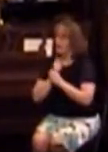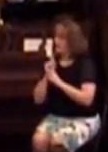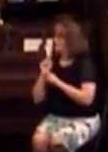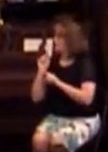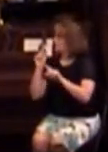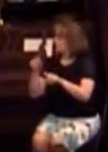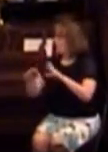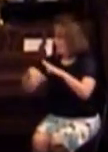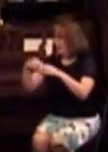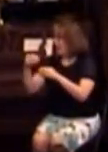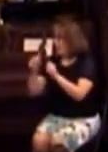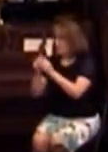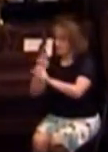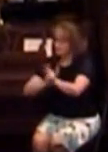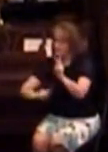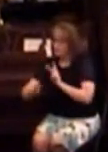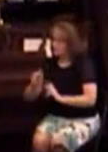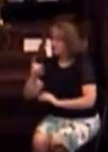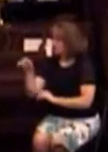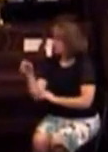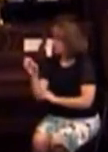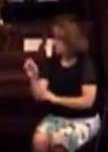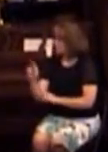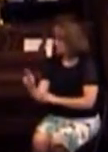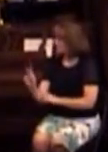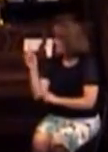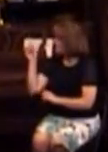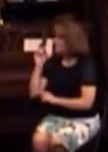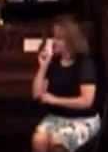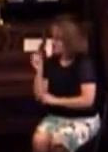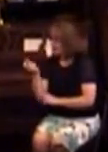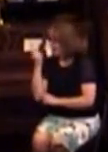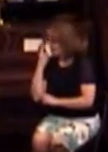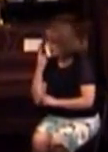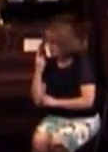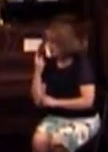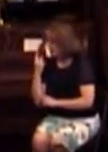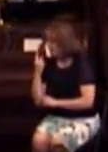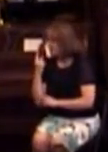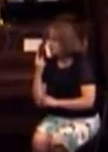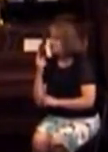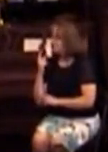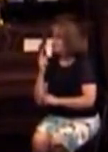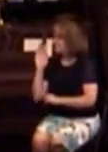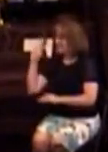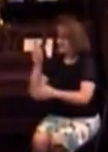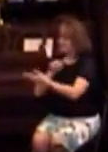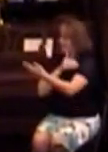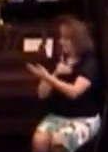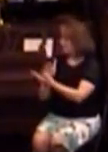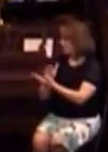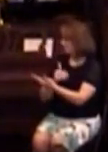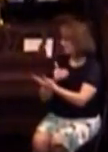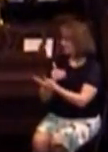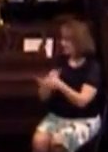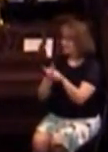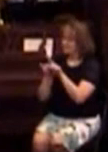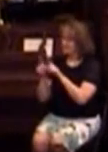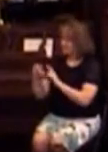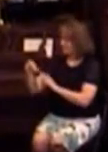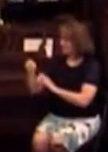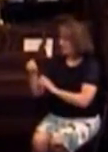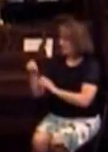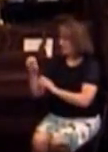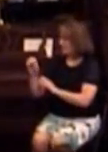say this, but I music is poetry. I don't like poetry. Music, I can never understand the words. So I'm